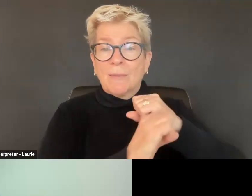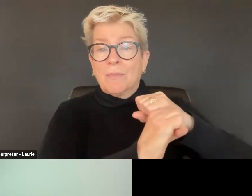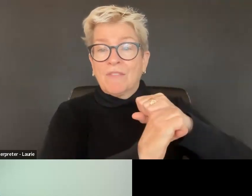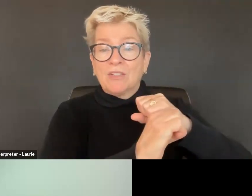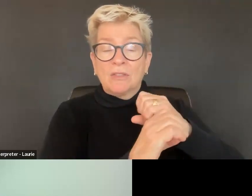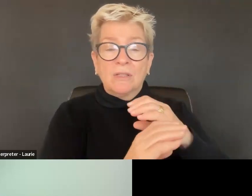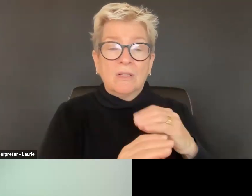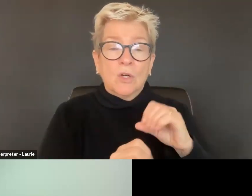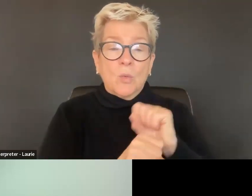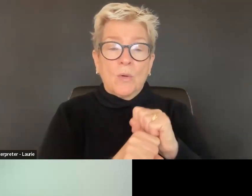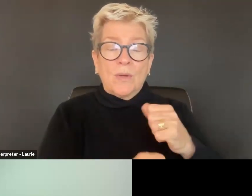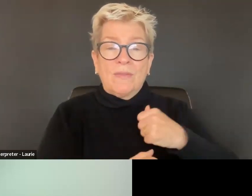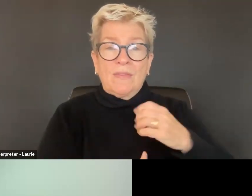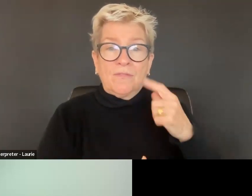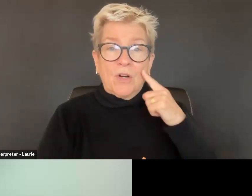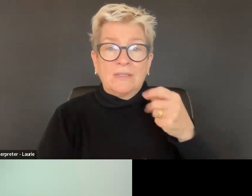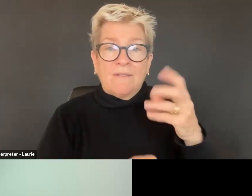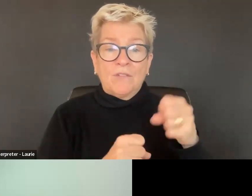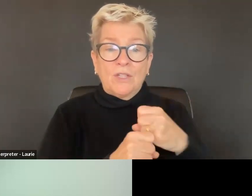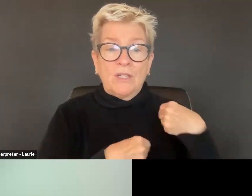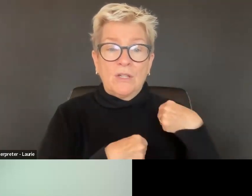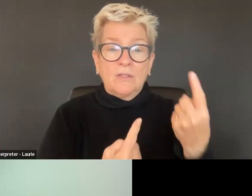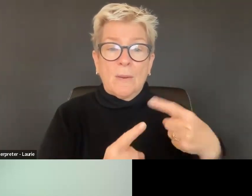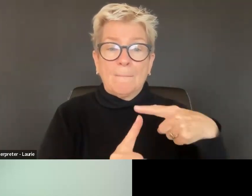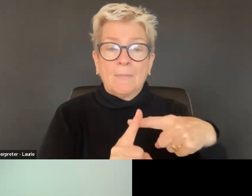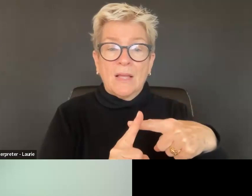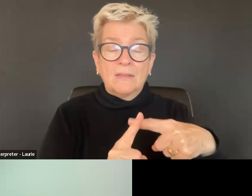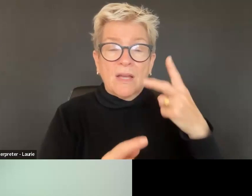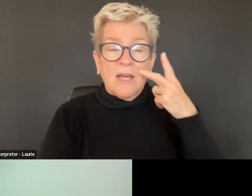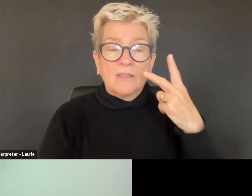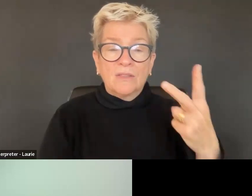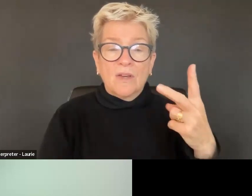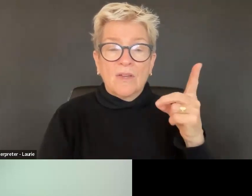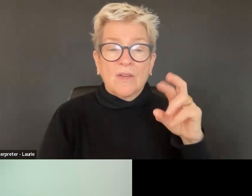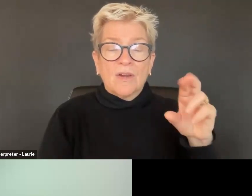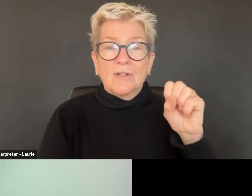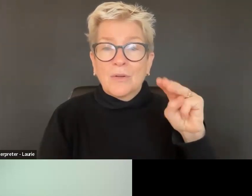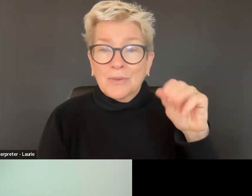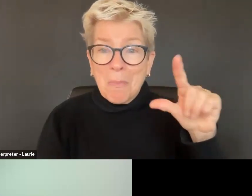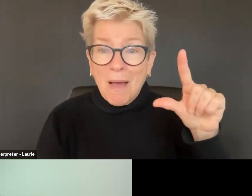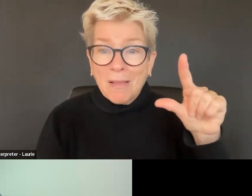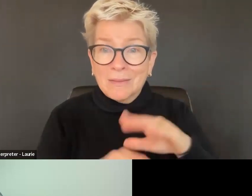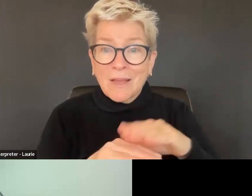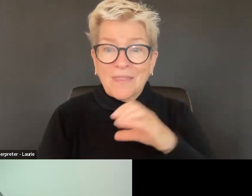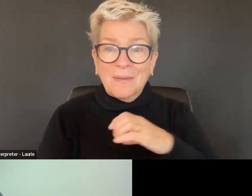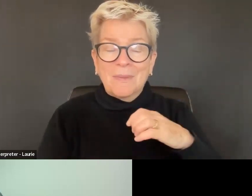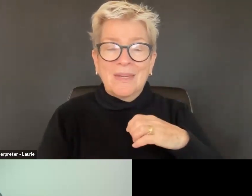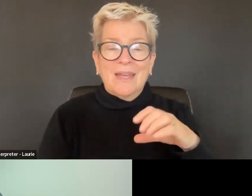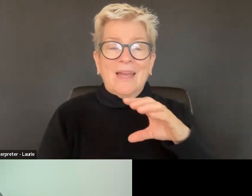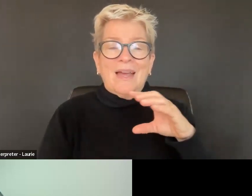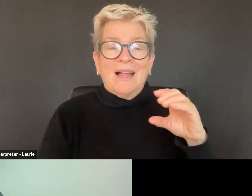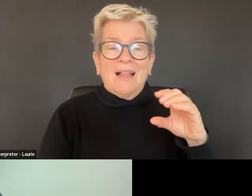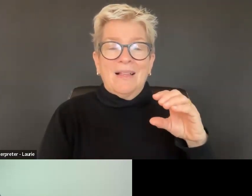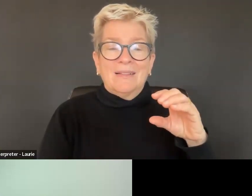veterans for over several years. I also saw that Dr. Small is on this committee, and